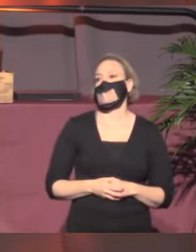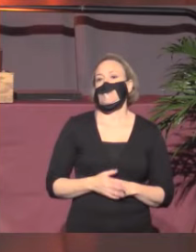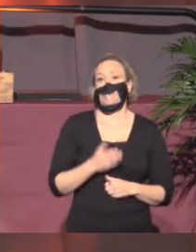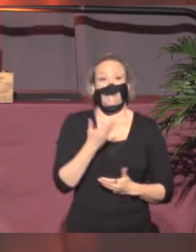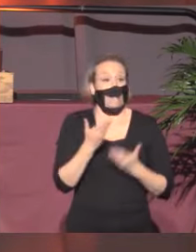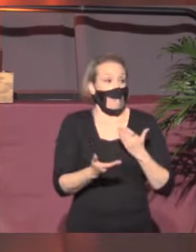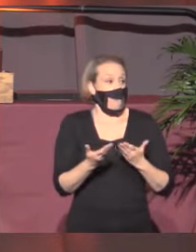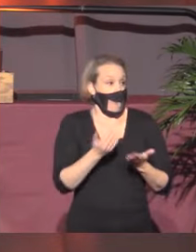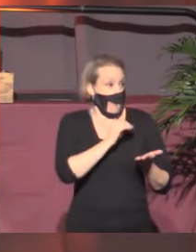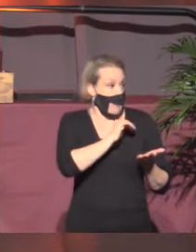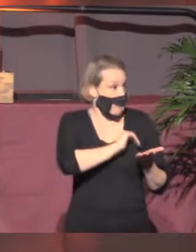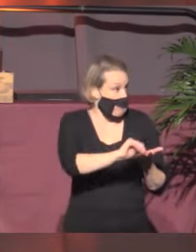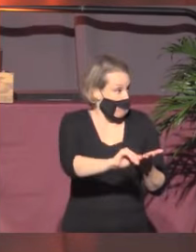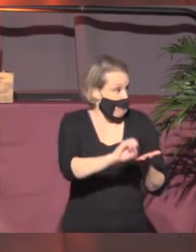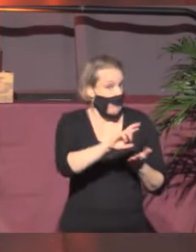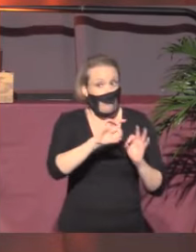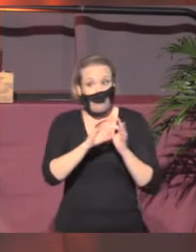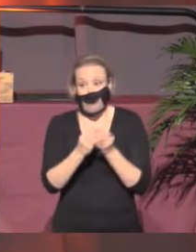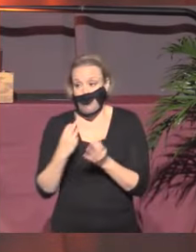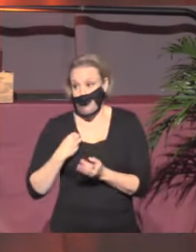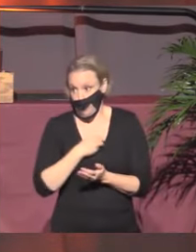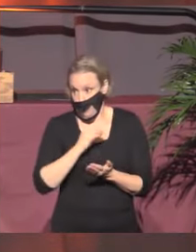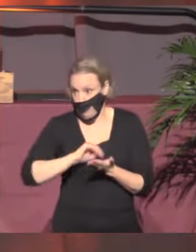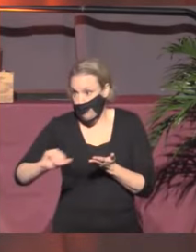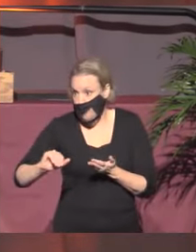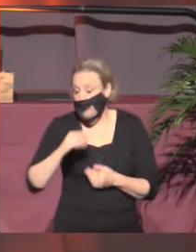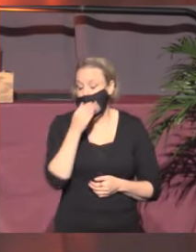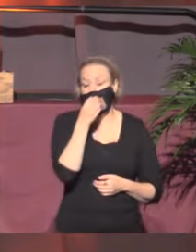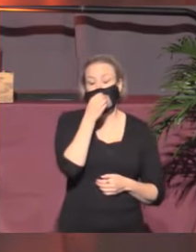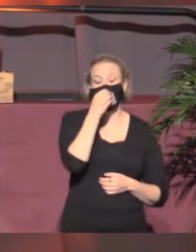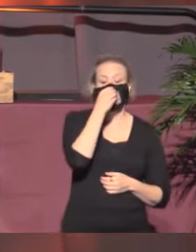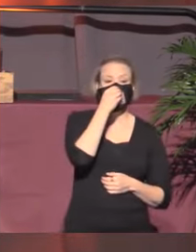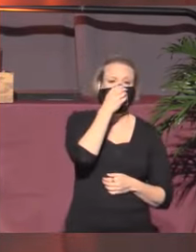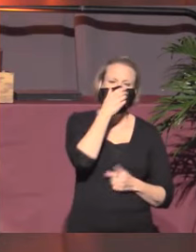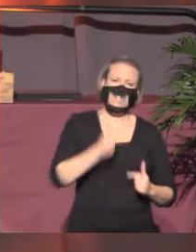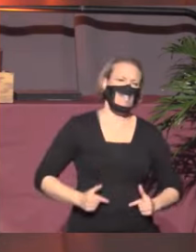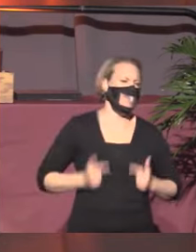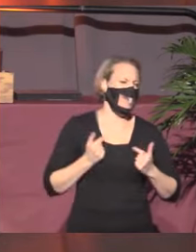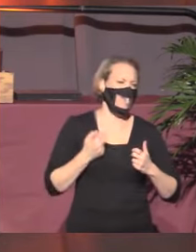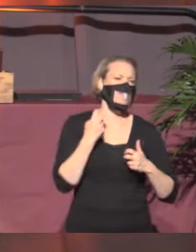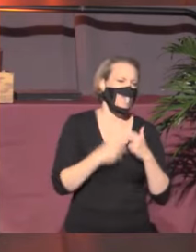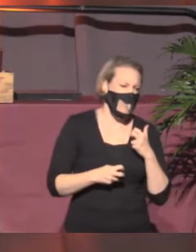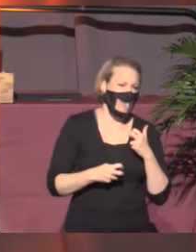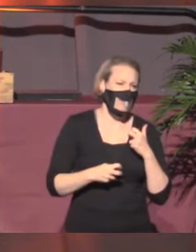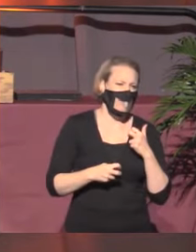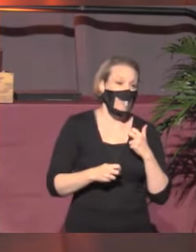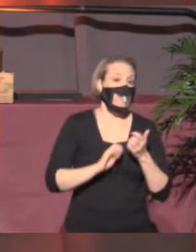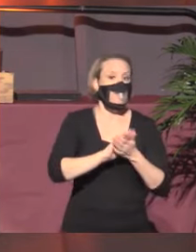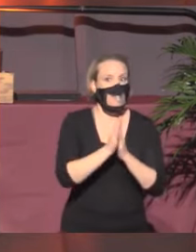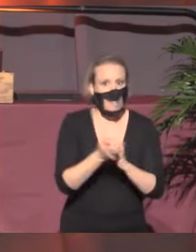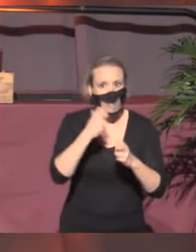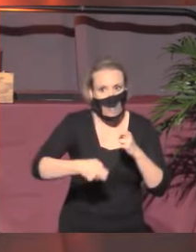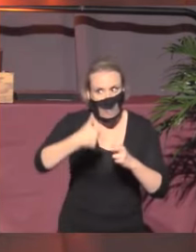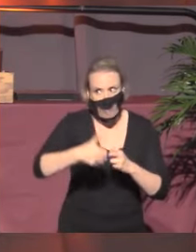furloughed or lost a job. Life was already hard. It got a little harder. Yet,